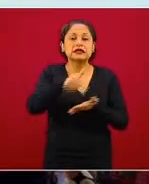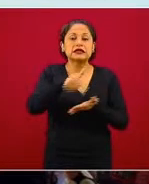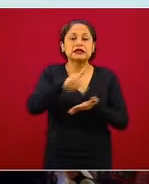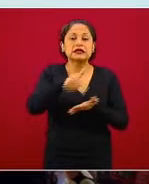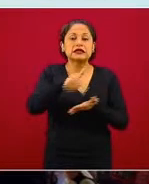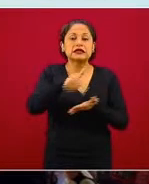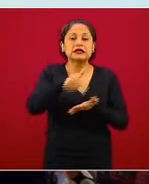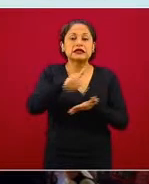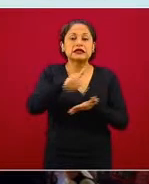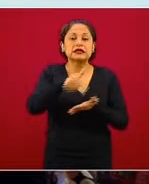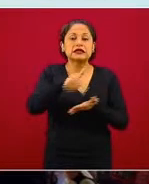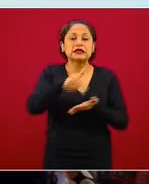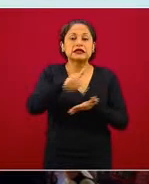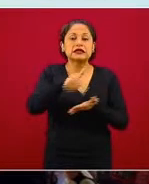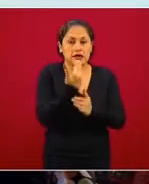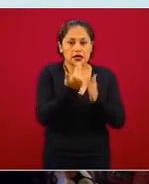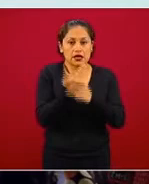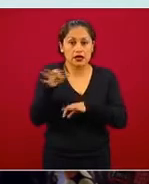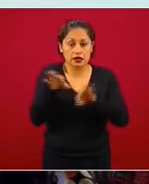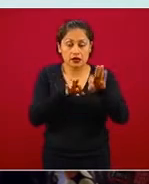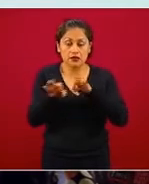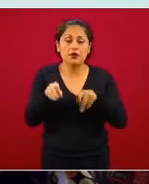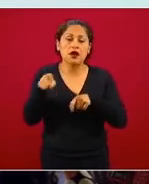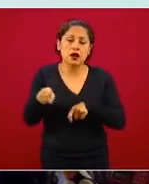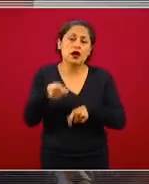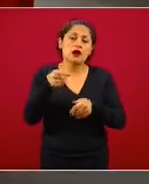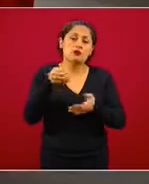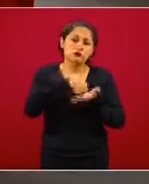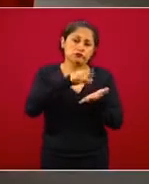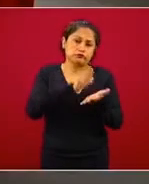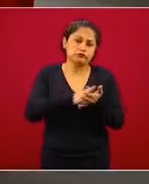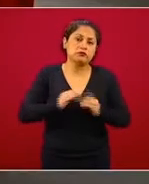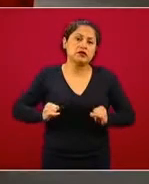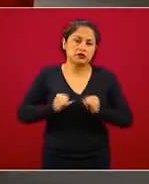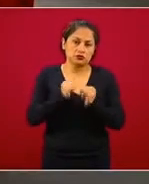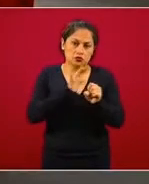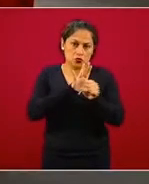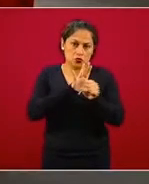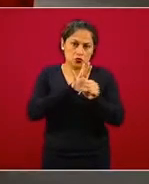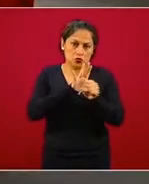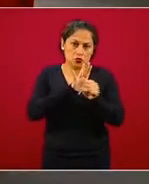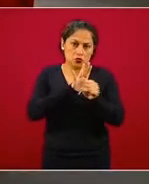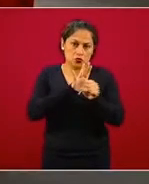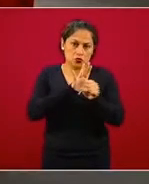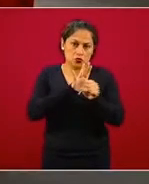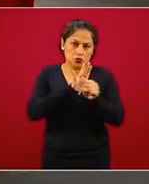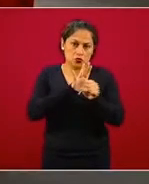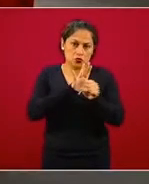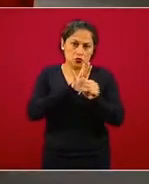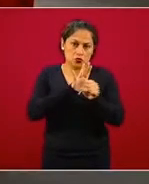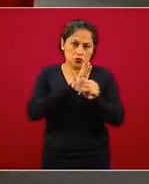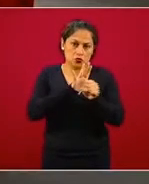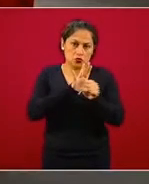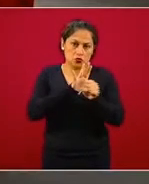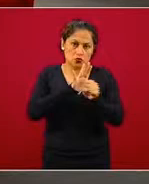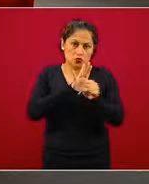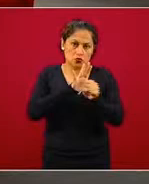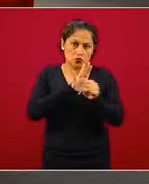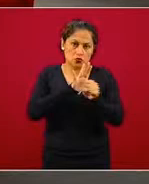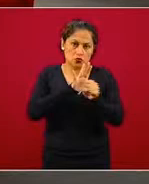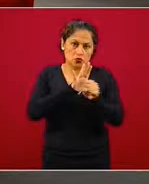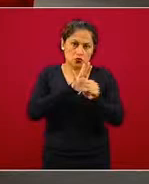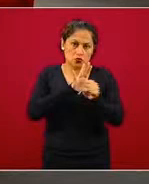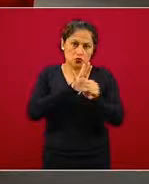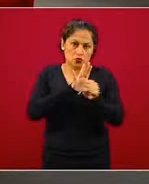which institution y así represents es the como están highest risk. organizados. We have La to siguiente. indicate exactly where these people Cuando lo could vemos have